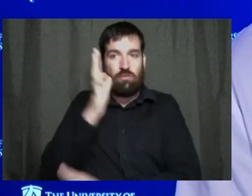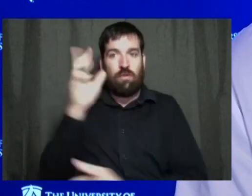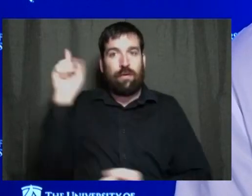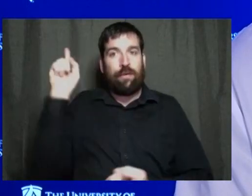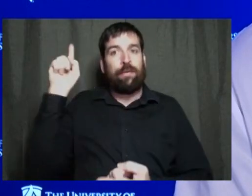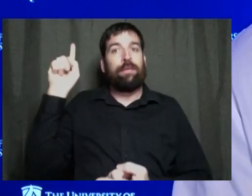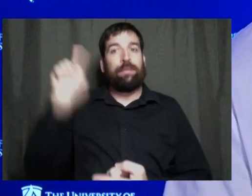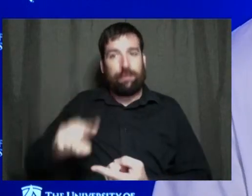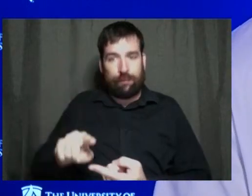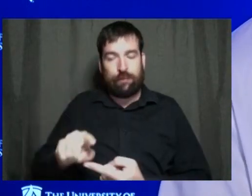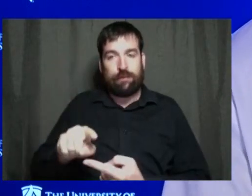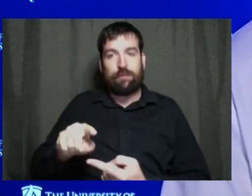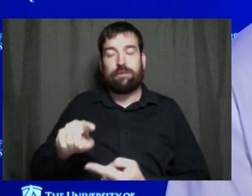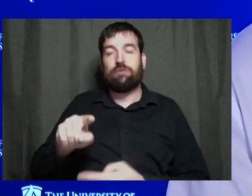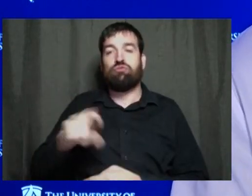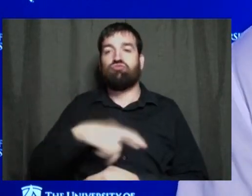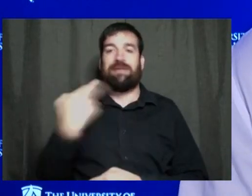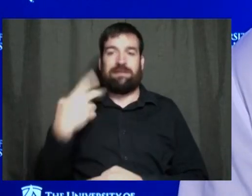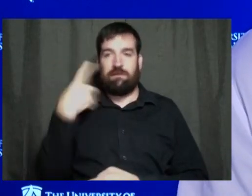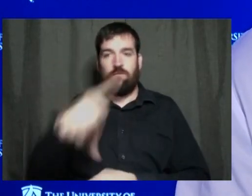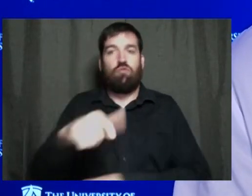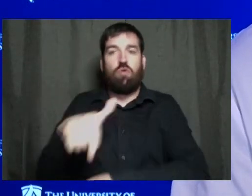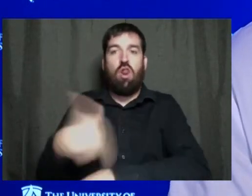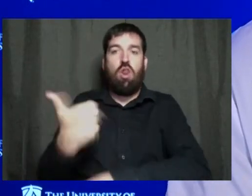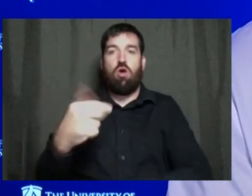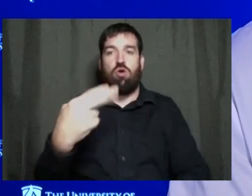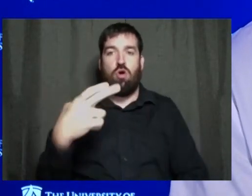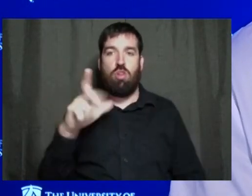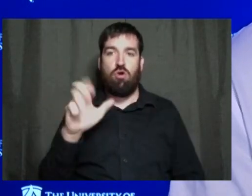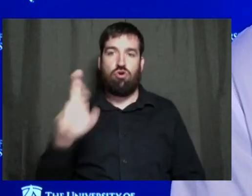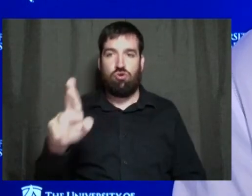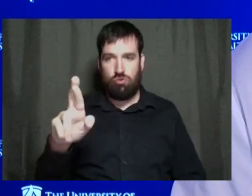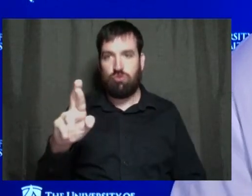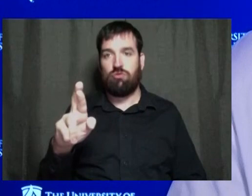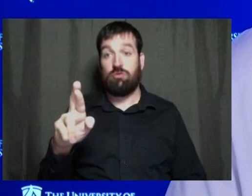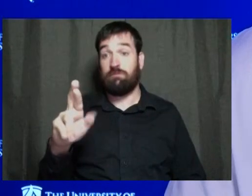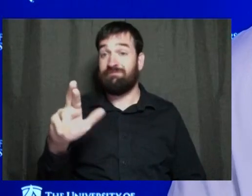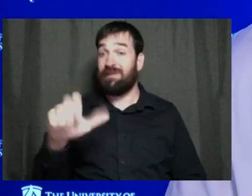long haul syndrome too. So it's one more reason to get vaccinated.